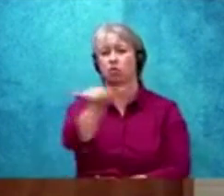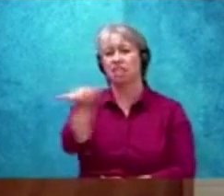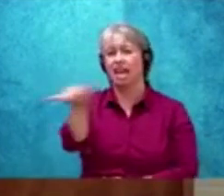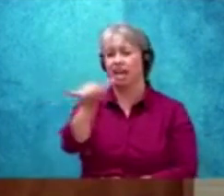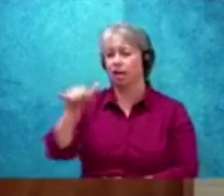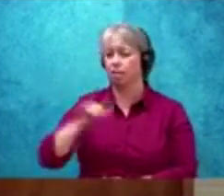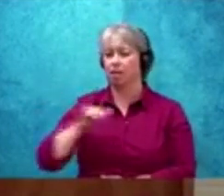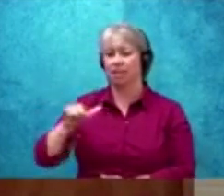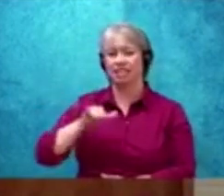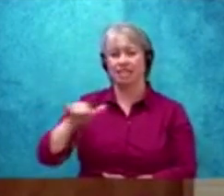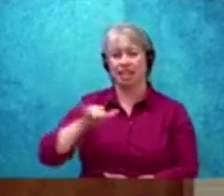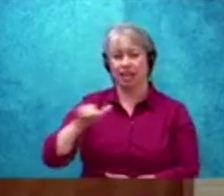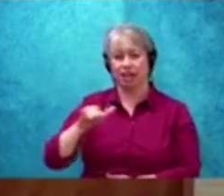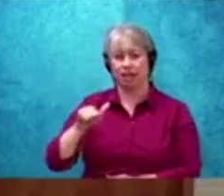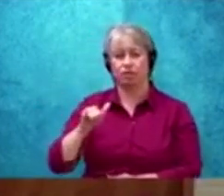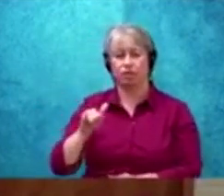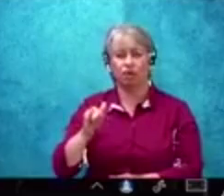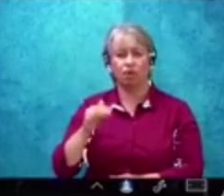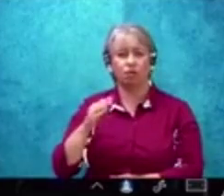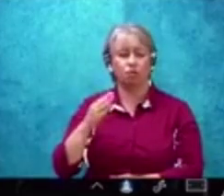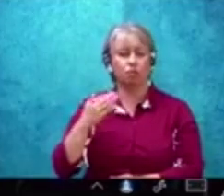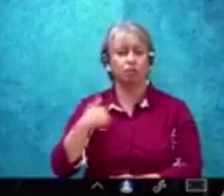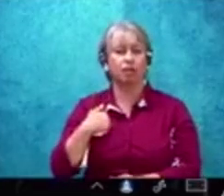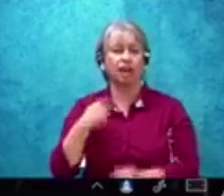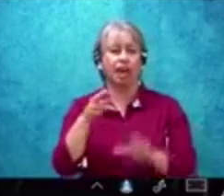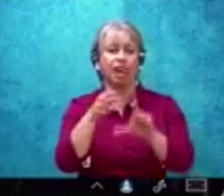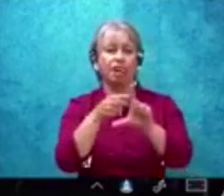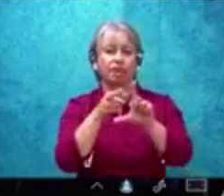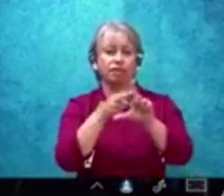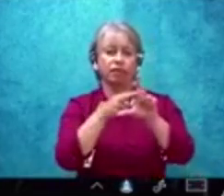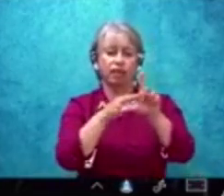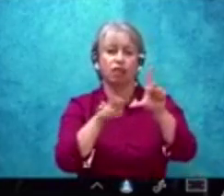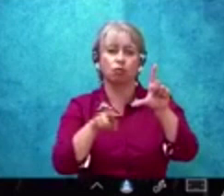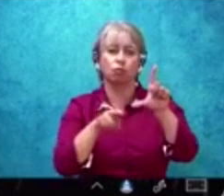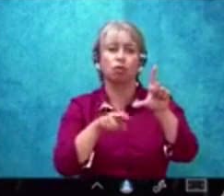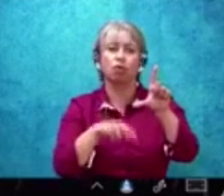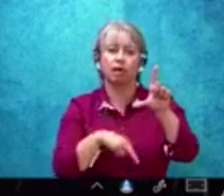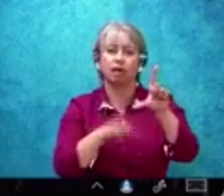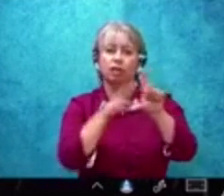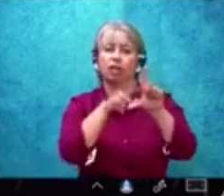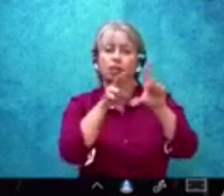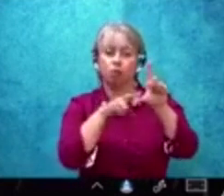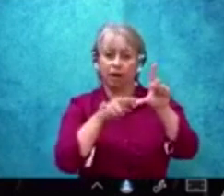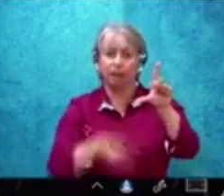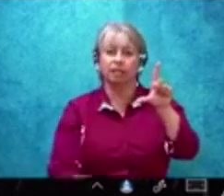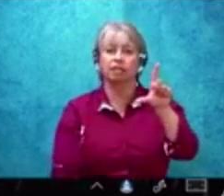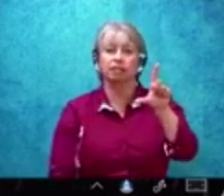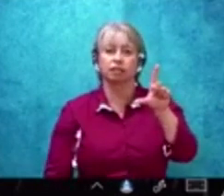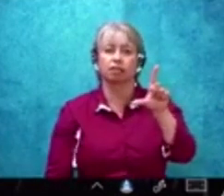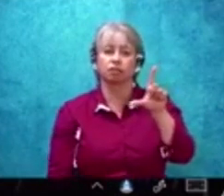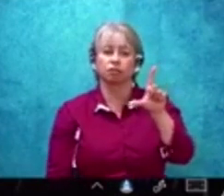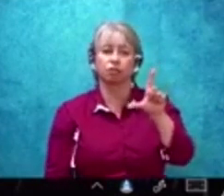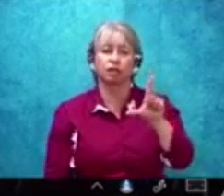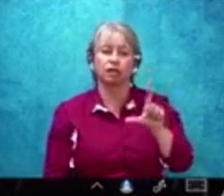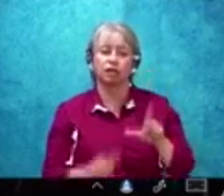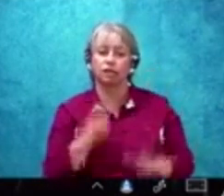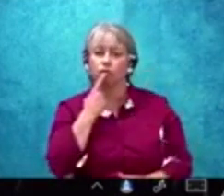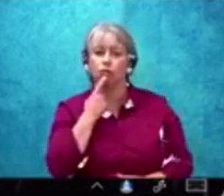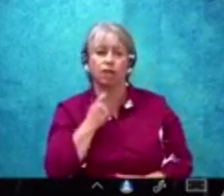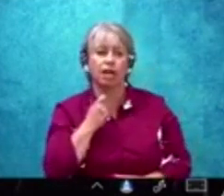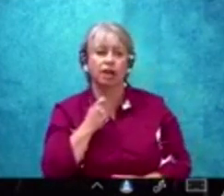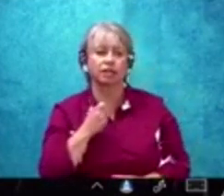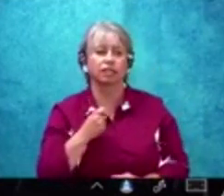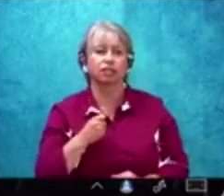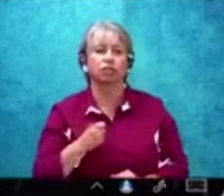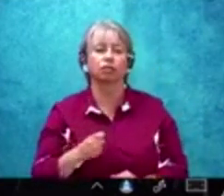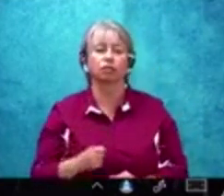right triangle created here. If you can see this, let's make it red so you can see a little better. We have a right triangle